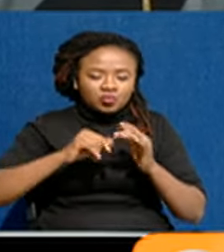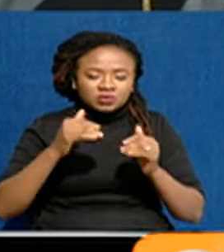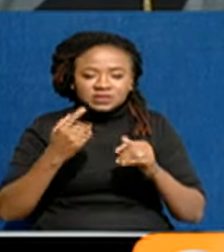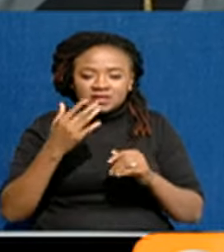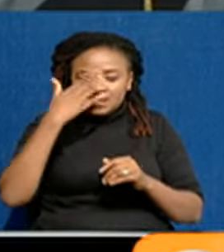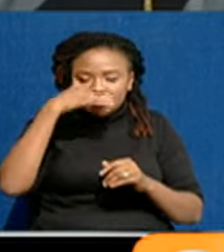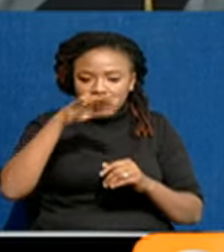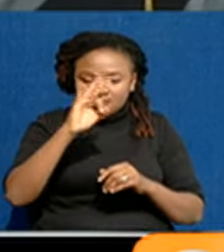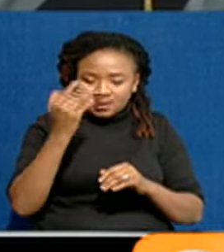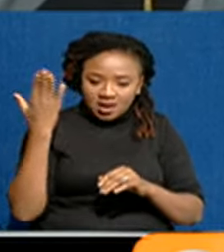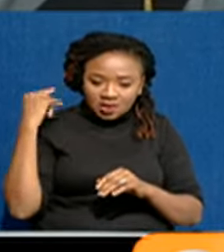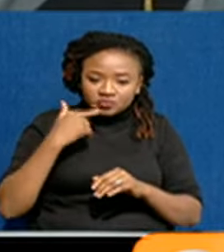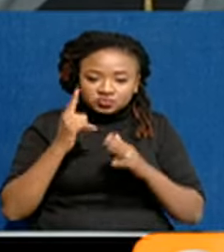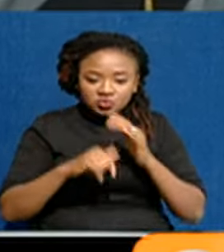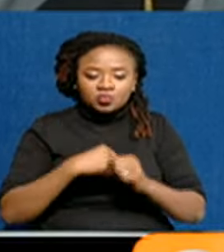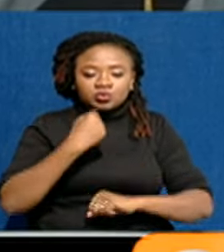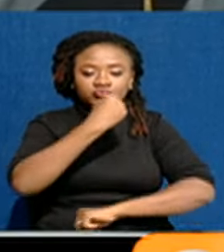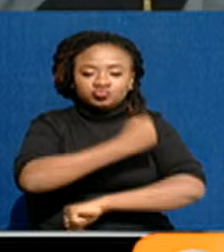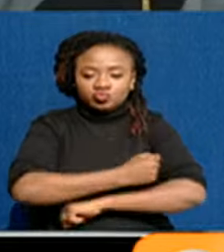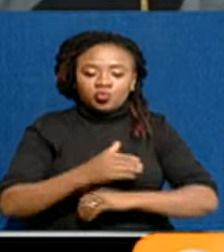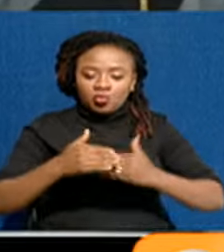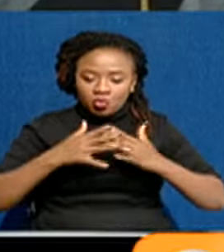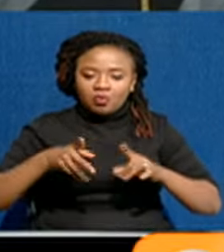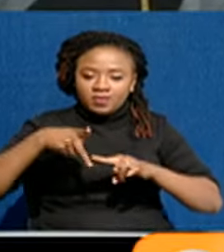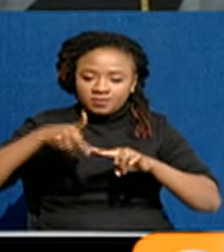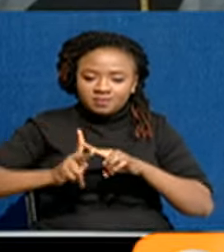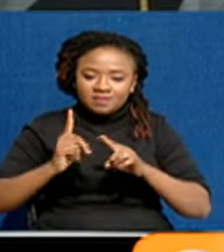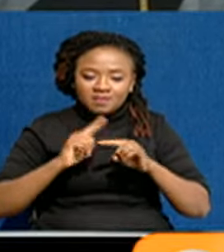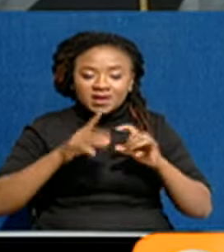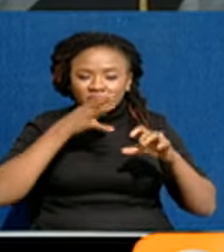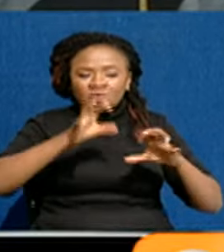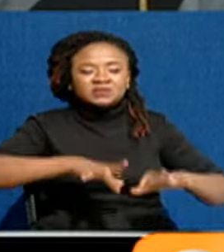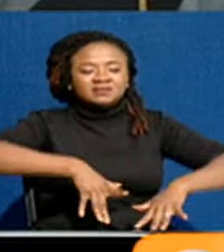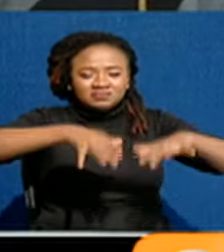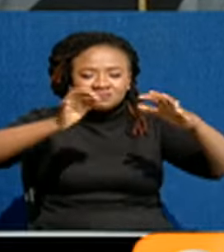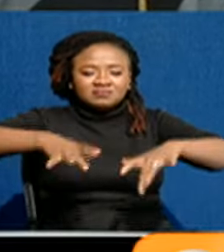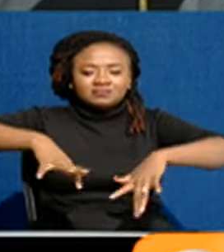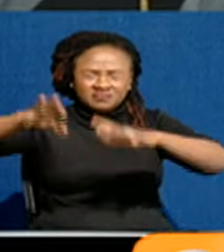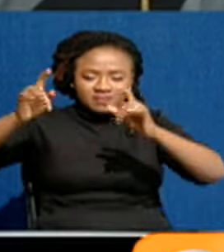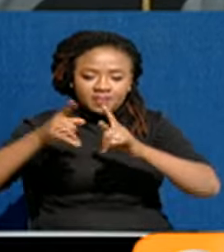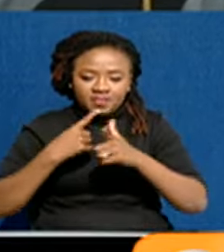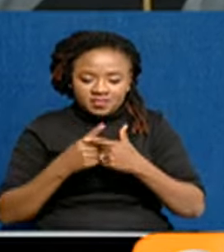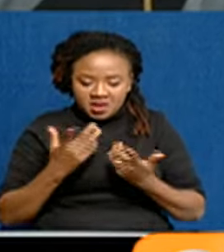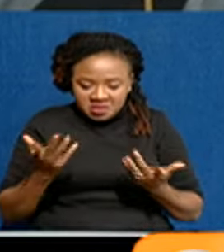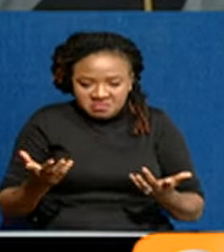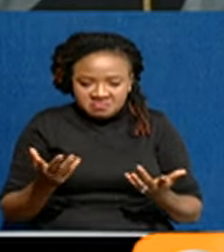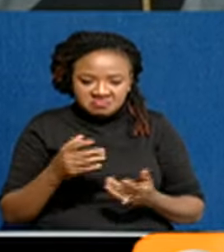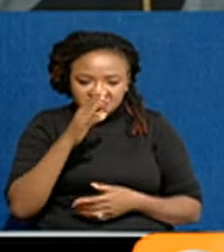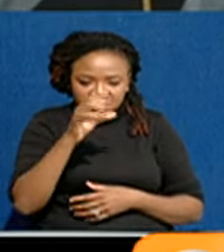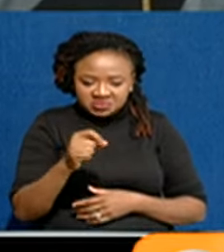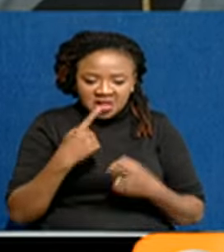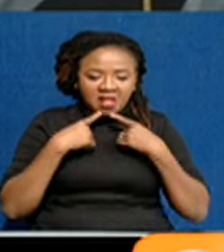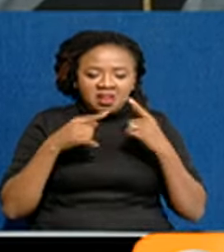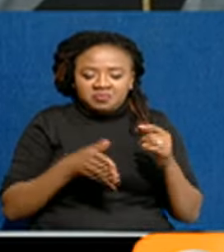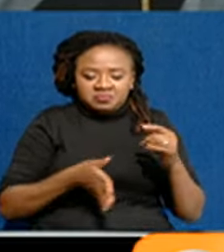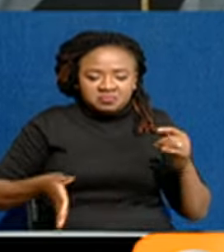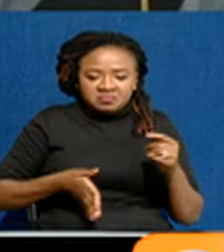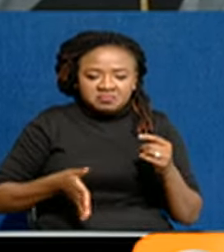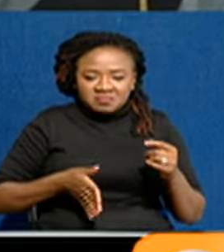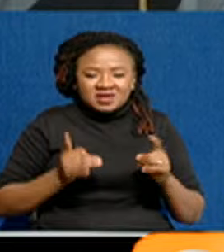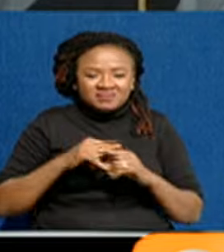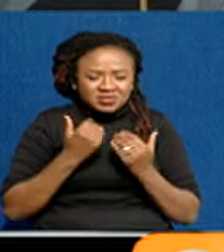ago that the school calendar remained unchanged despite the deadly flooding? Then the Mashogu statement pronounced in the middle of the night, finding some of the learners